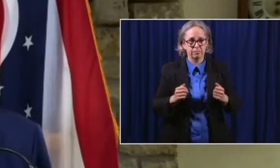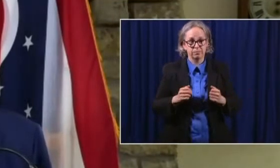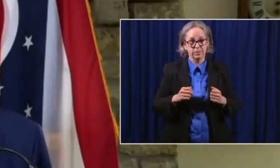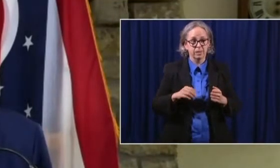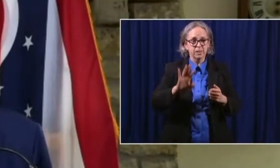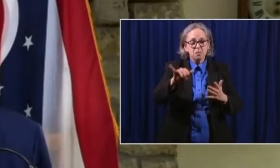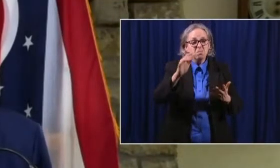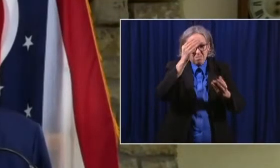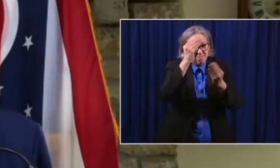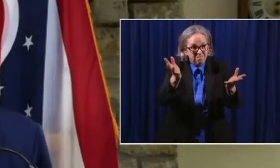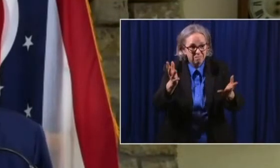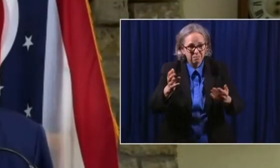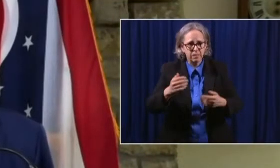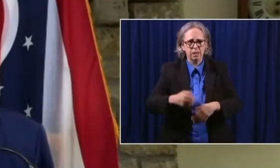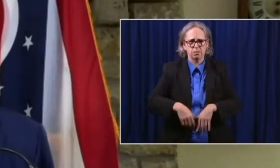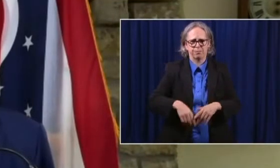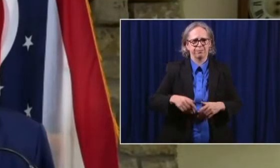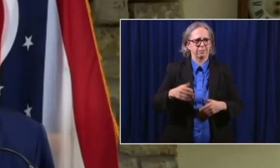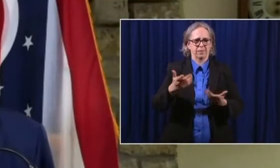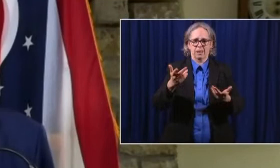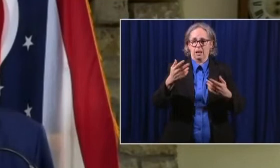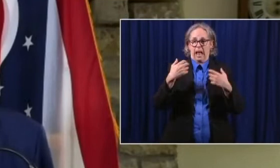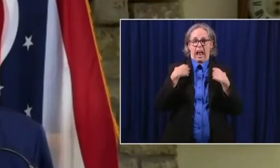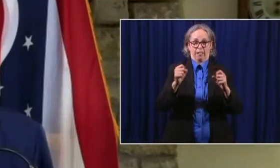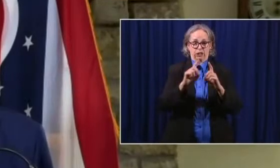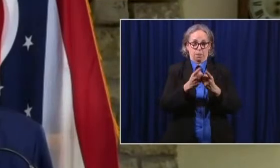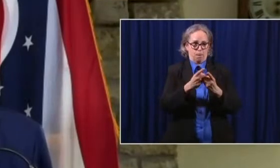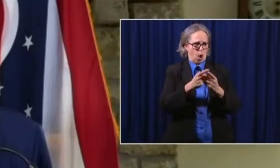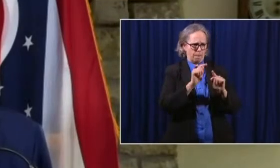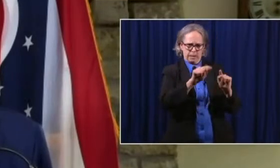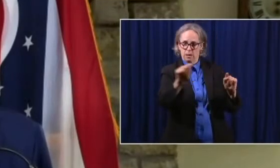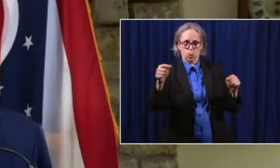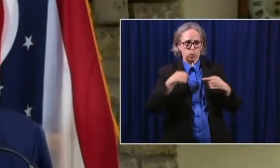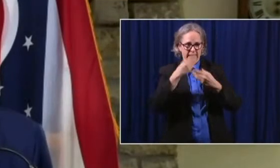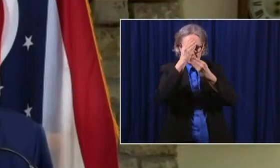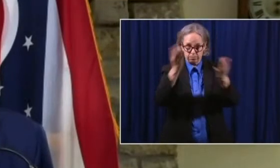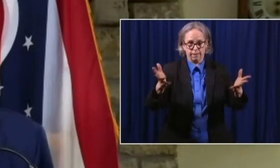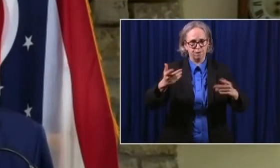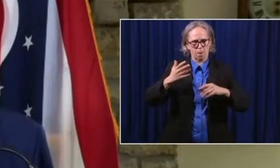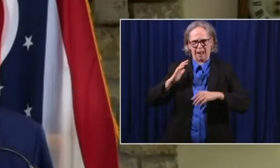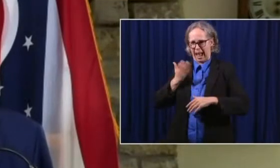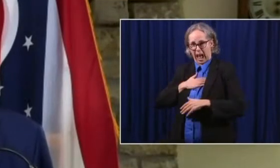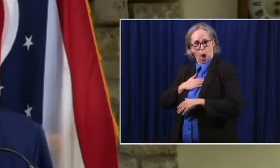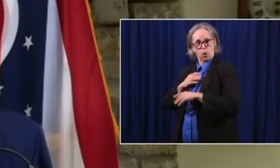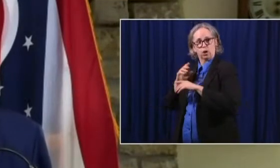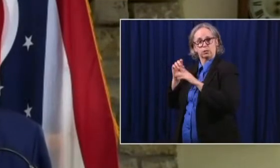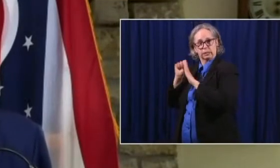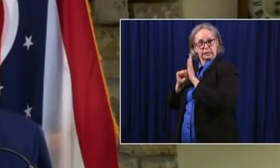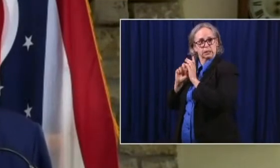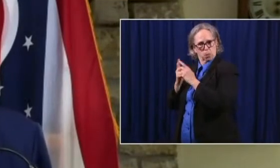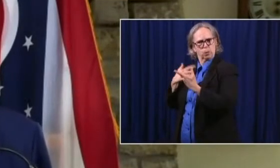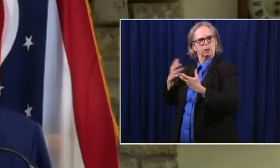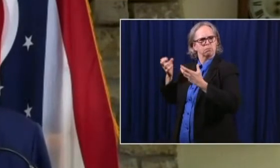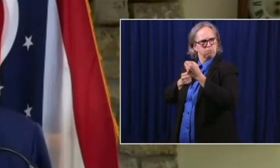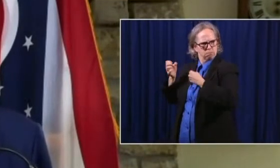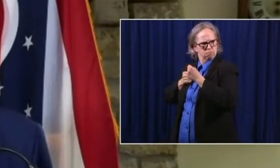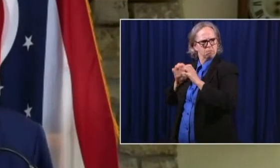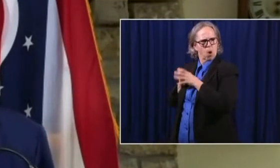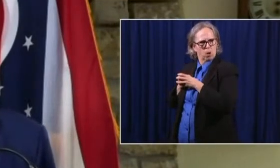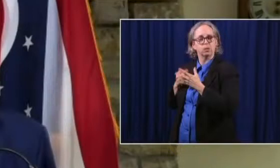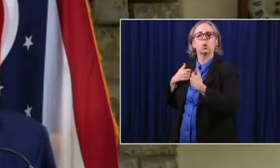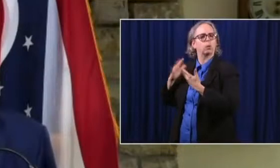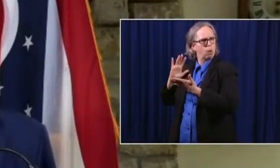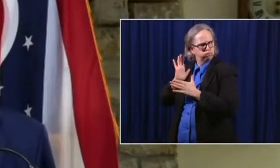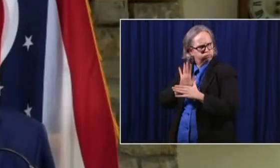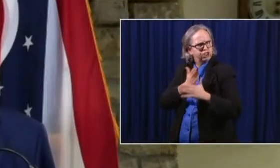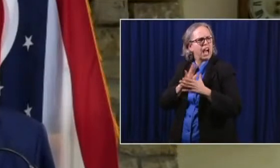we have tracers that are there to work with the local health department and fill